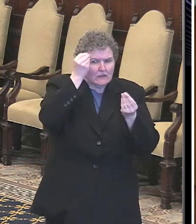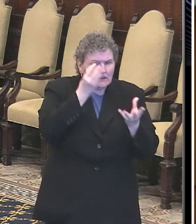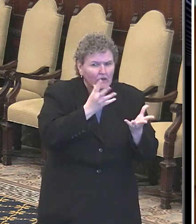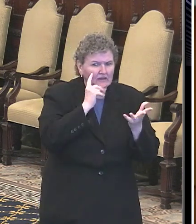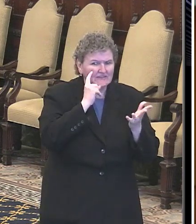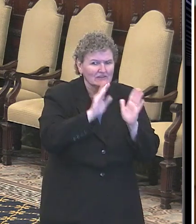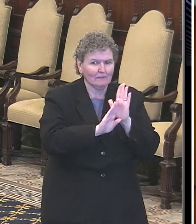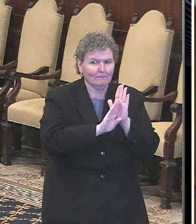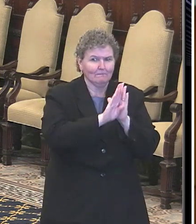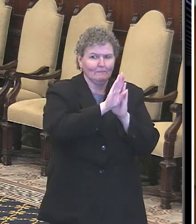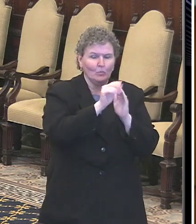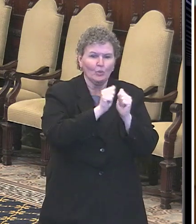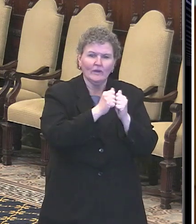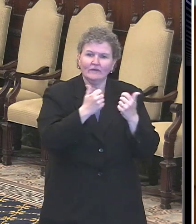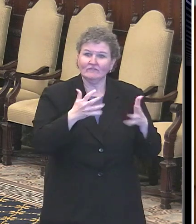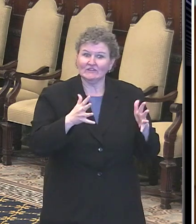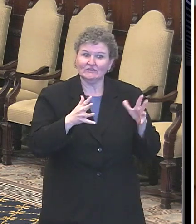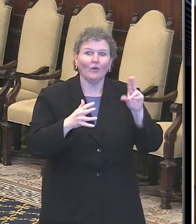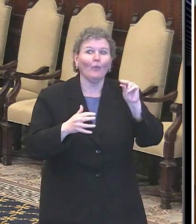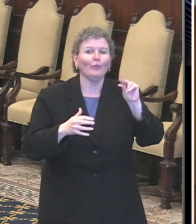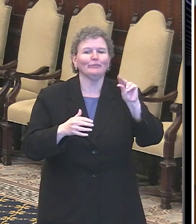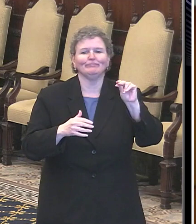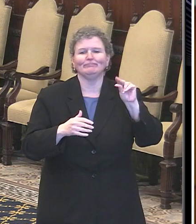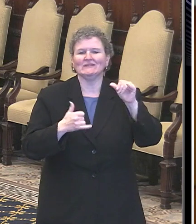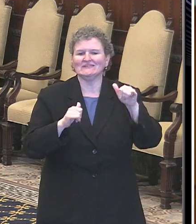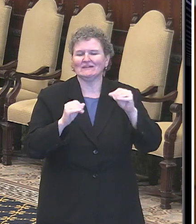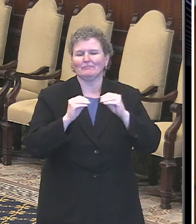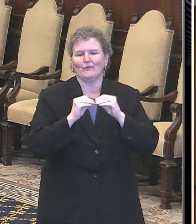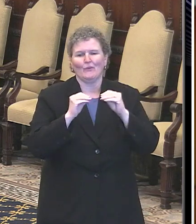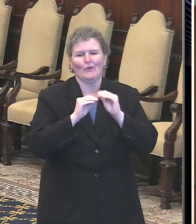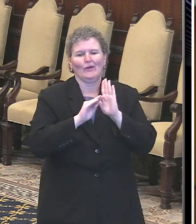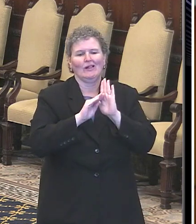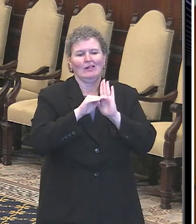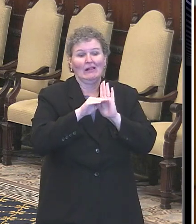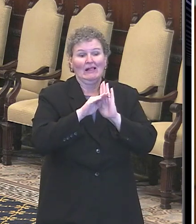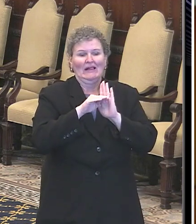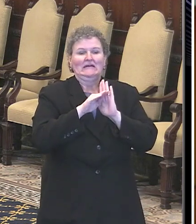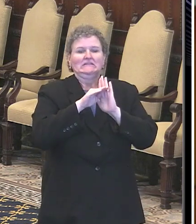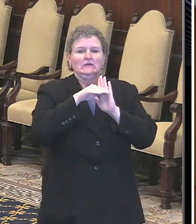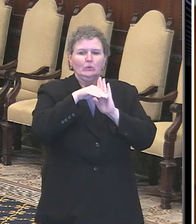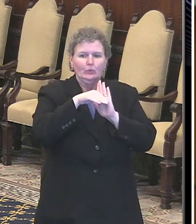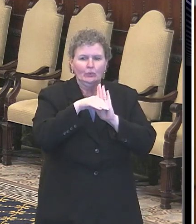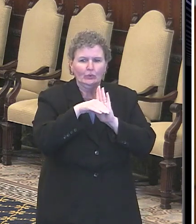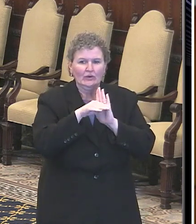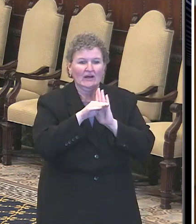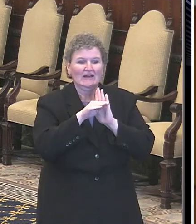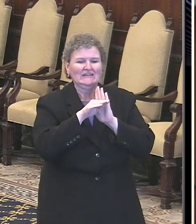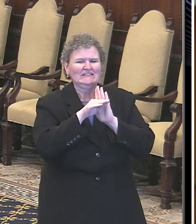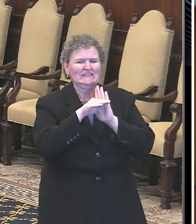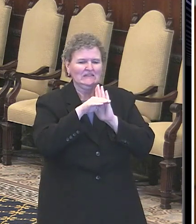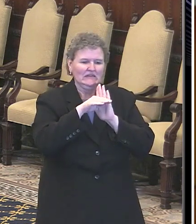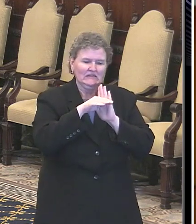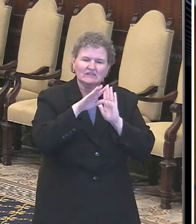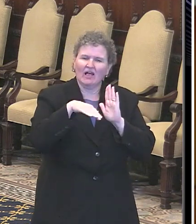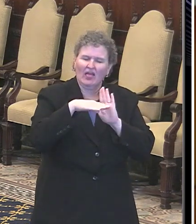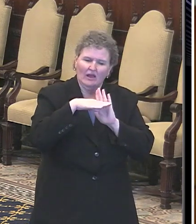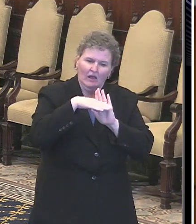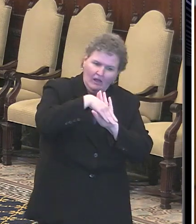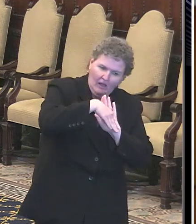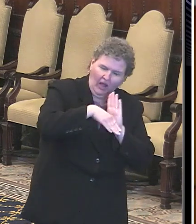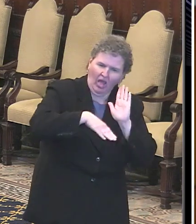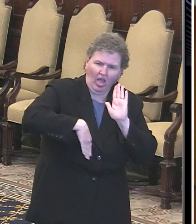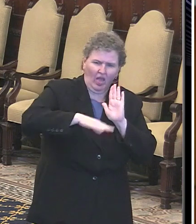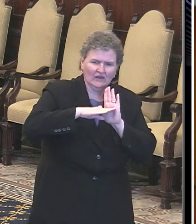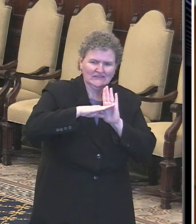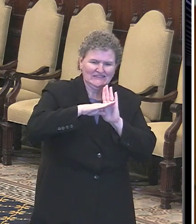And it still looking like we were past the peak, but the decline we're seeing in daily cases is a very slow decline. It's not as fast as we would all